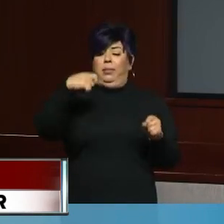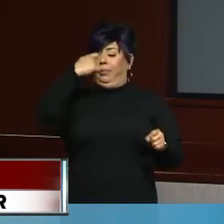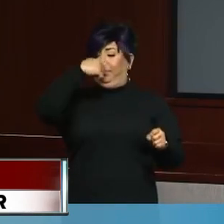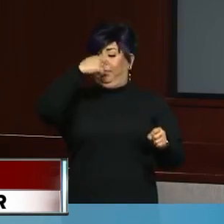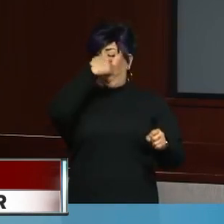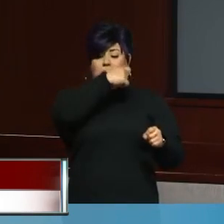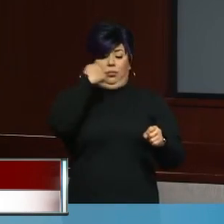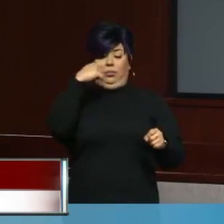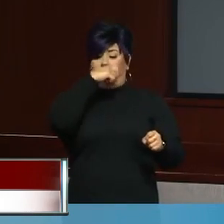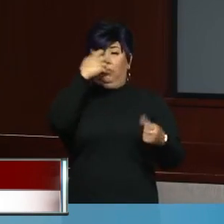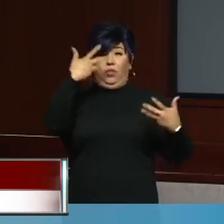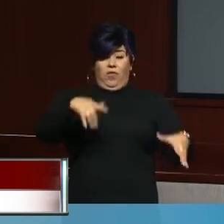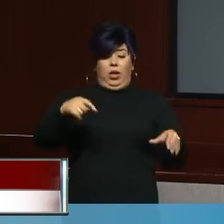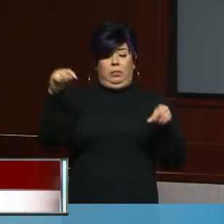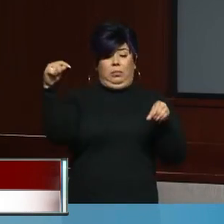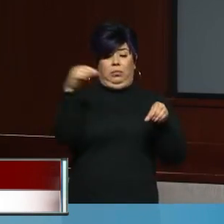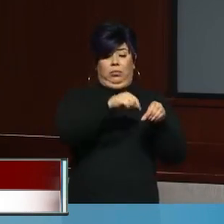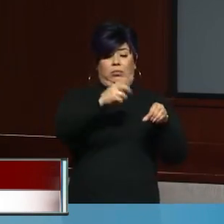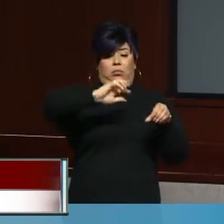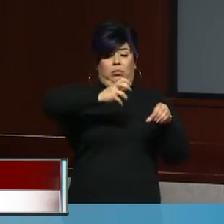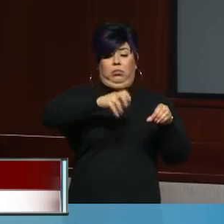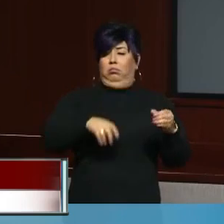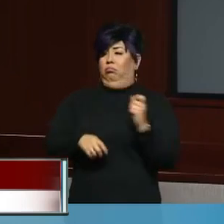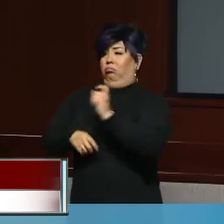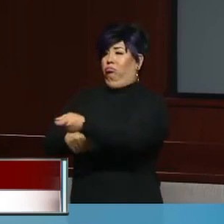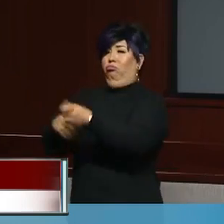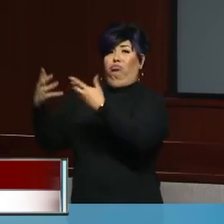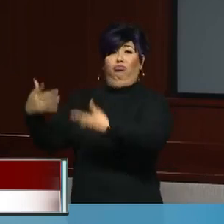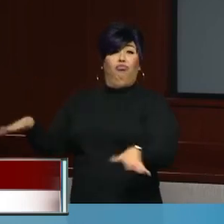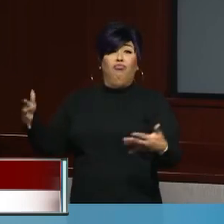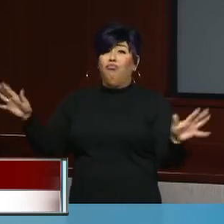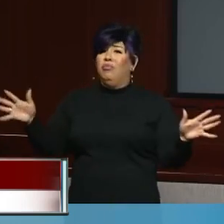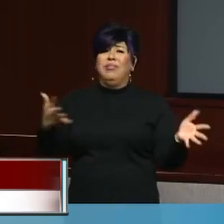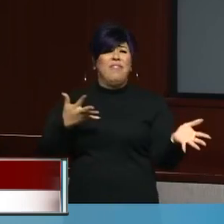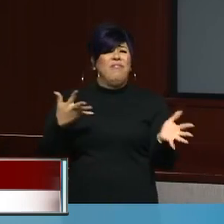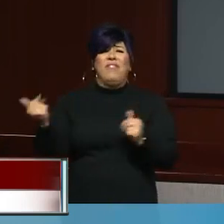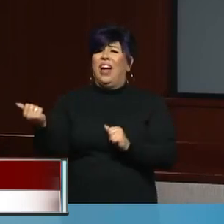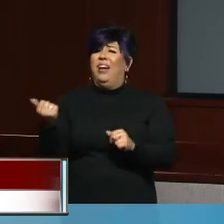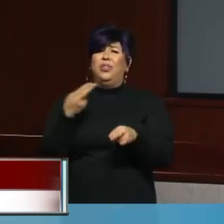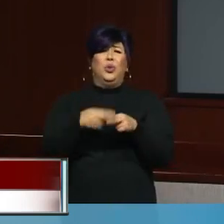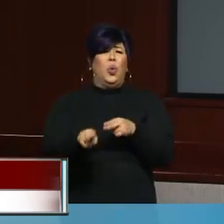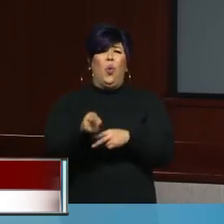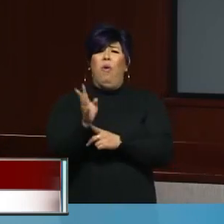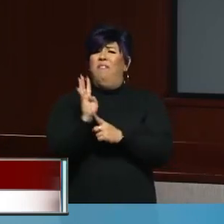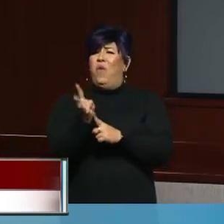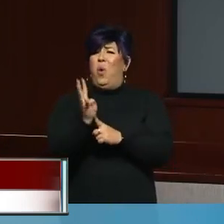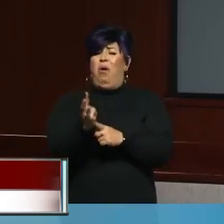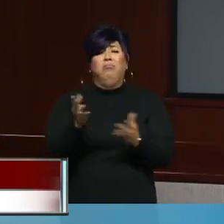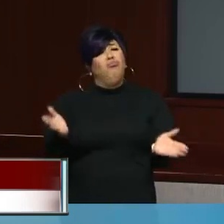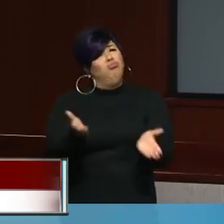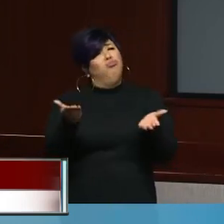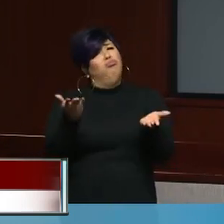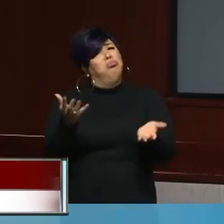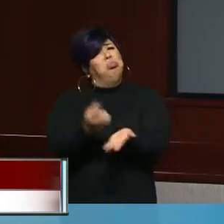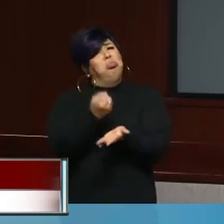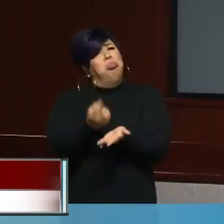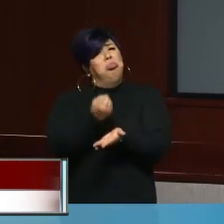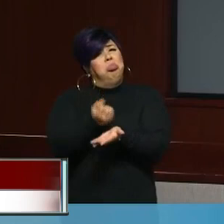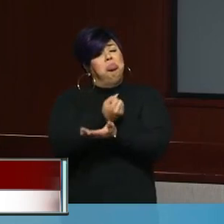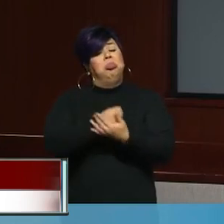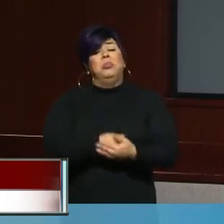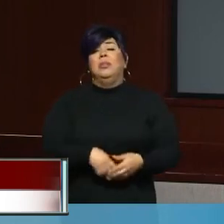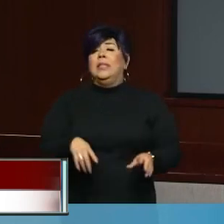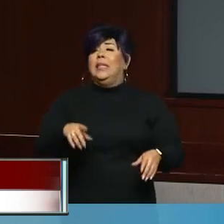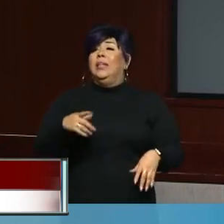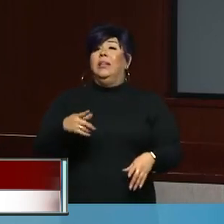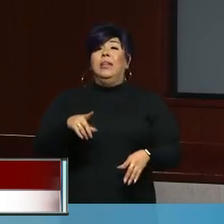both sides, put it back in the vial and close it up and drop it in the bag. It literally only took me 4 minutes, so I would encourage you to do it. It's really quick. It's